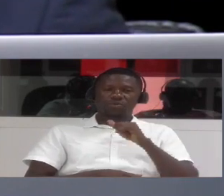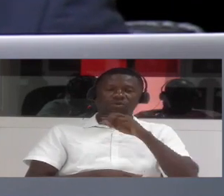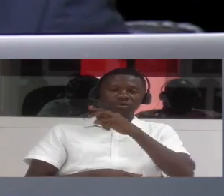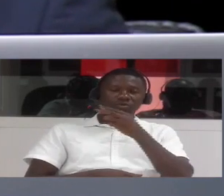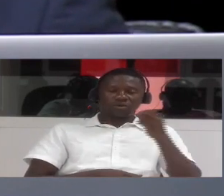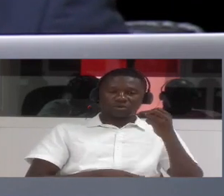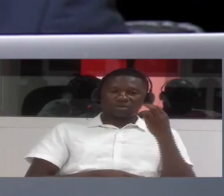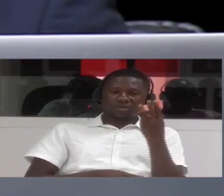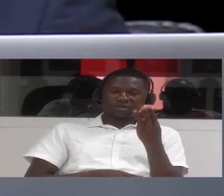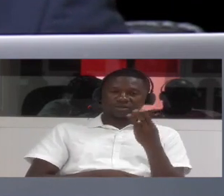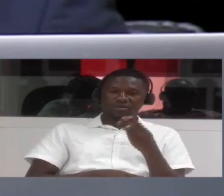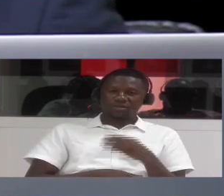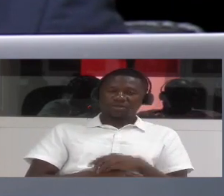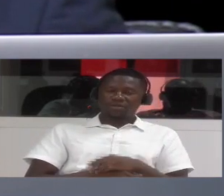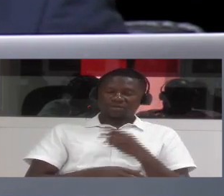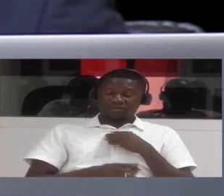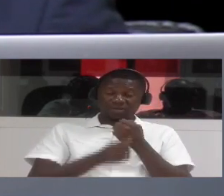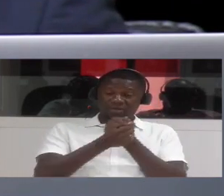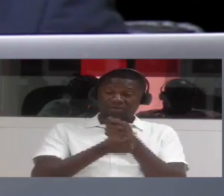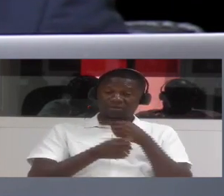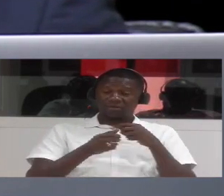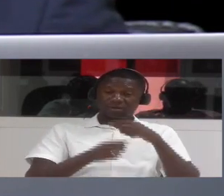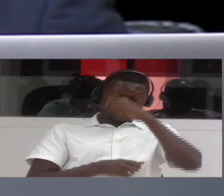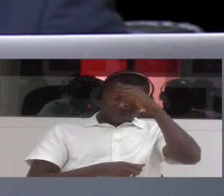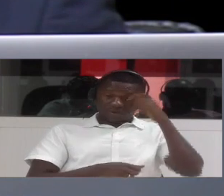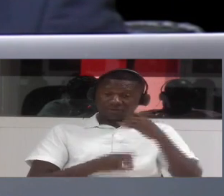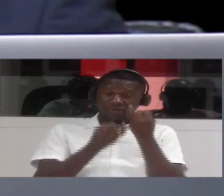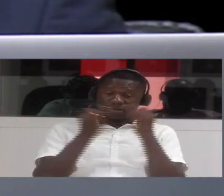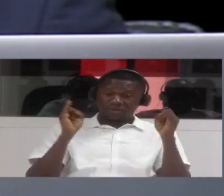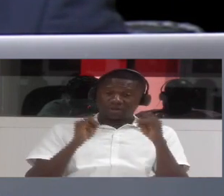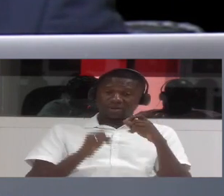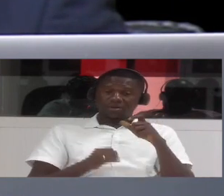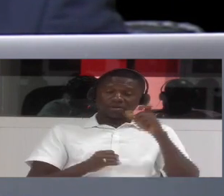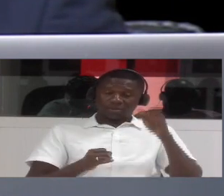to staff of the Independent. Can you tell us about that?